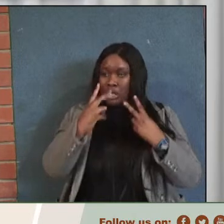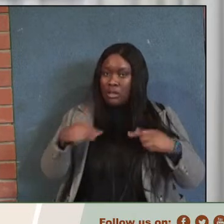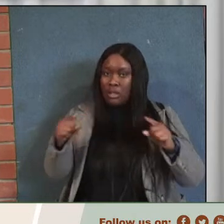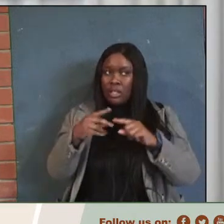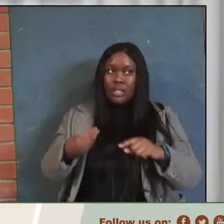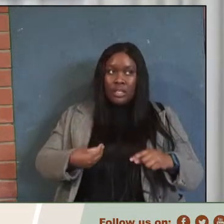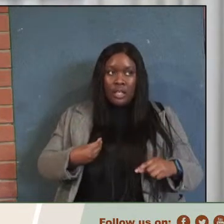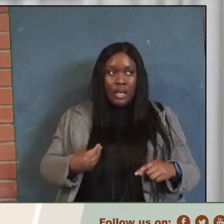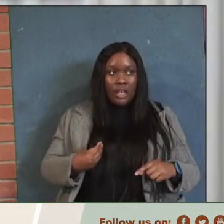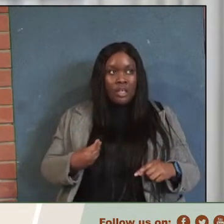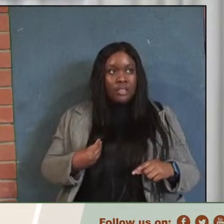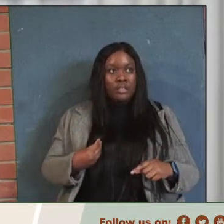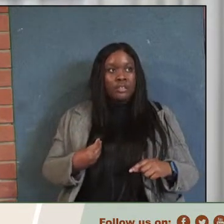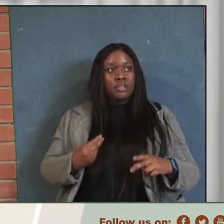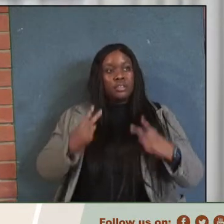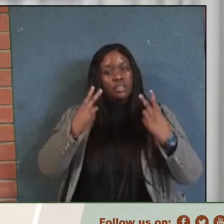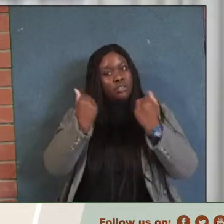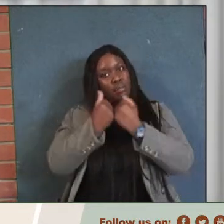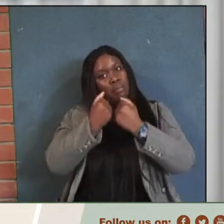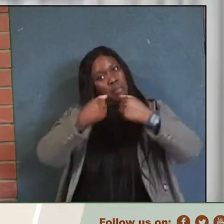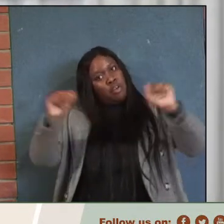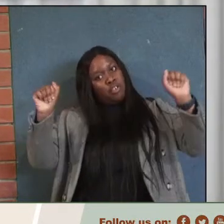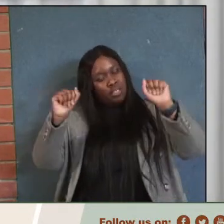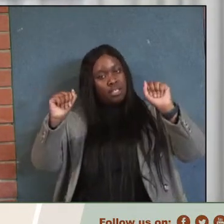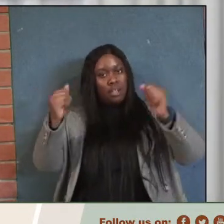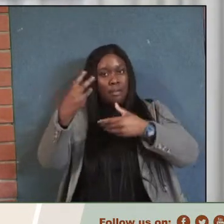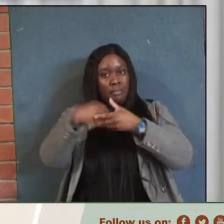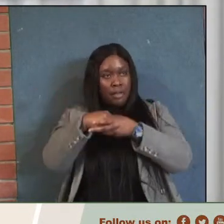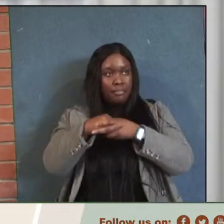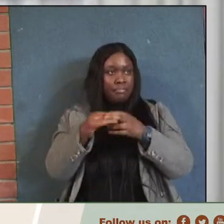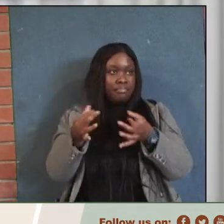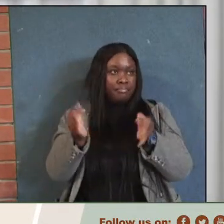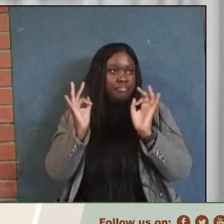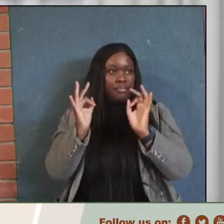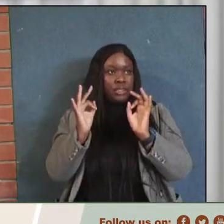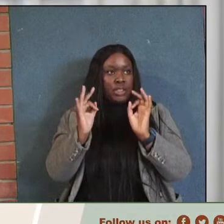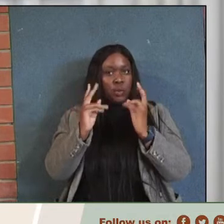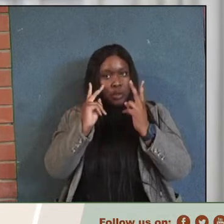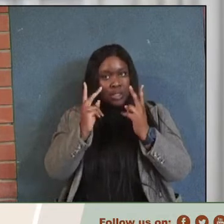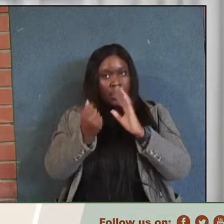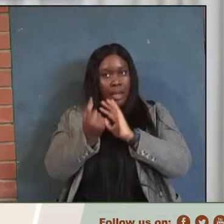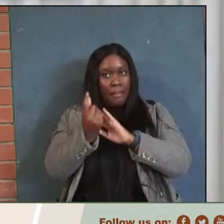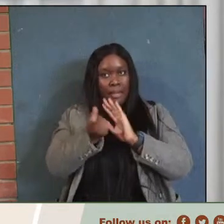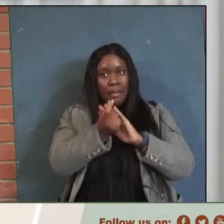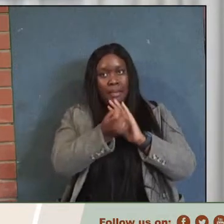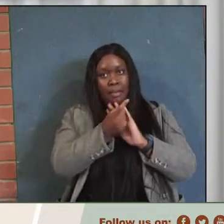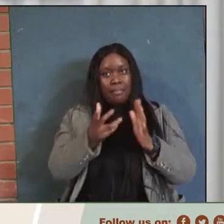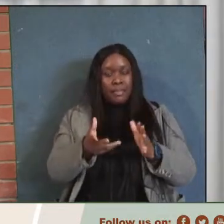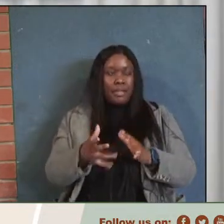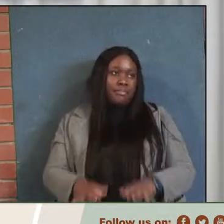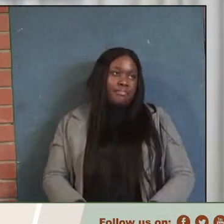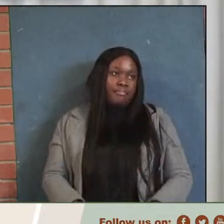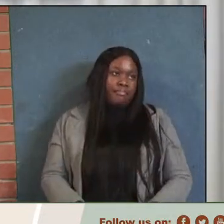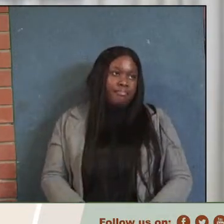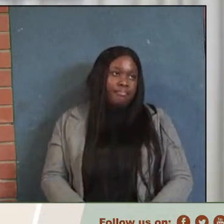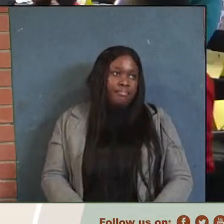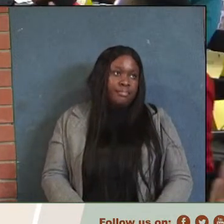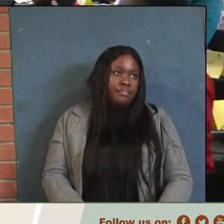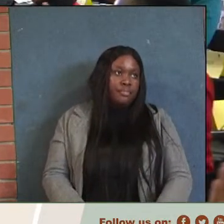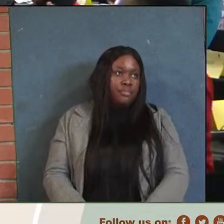through and see democracy participation and it happening within young people. Thank you.